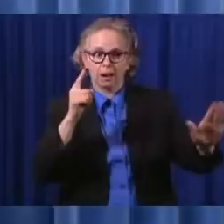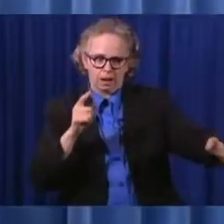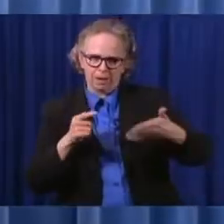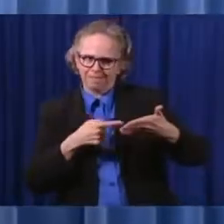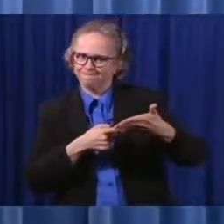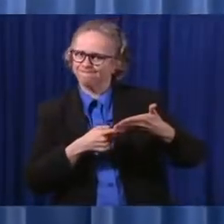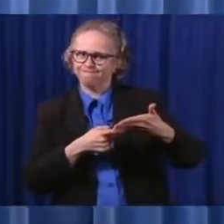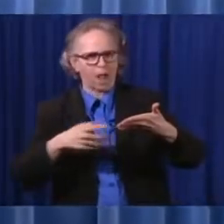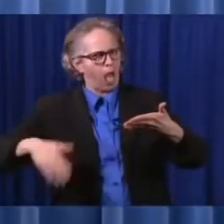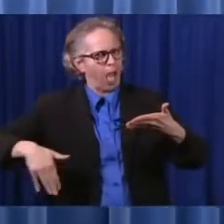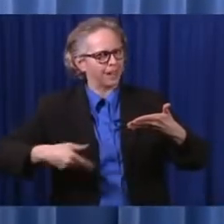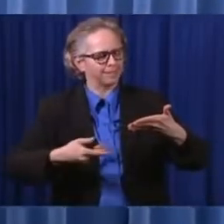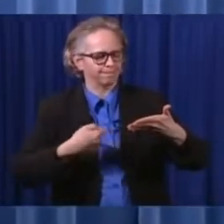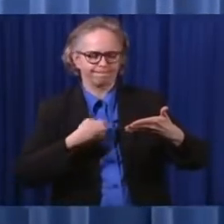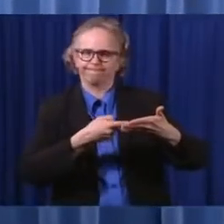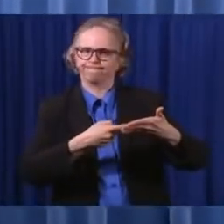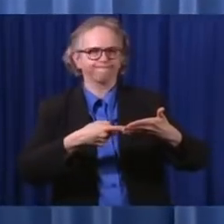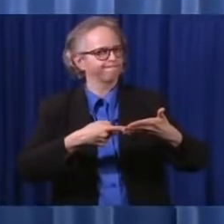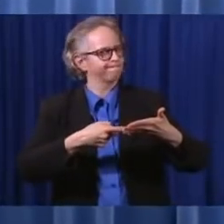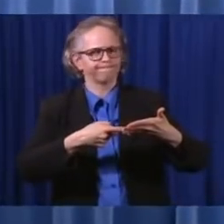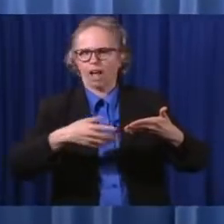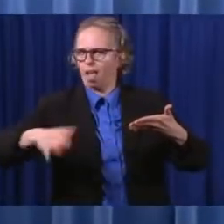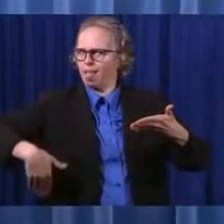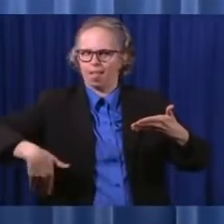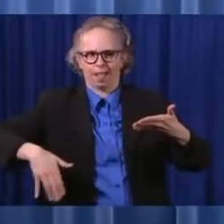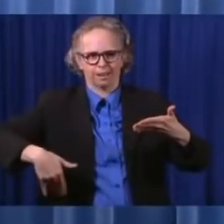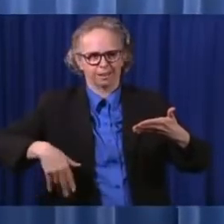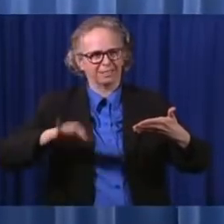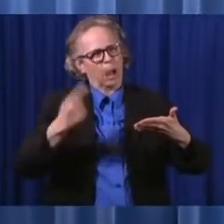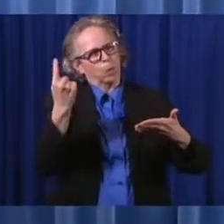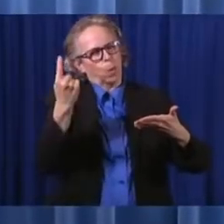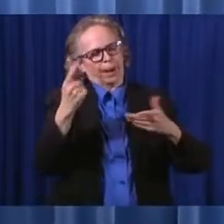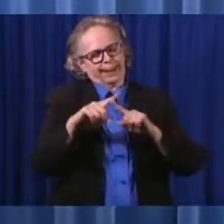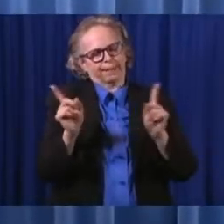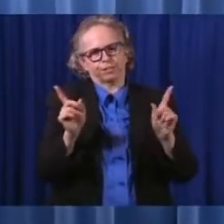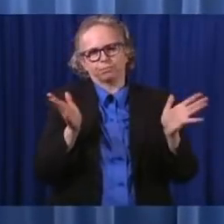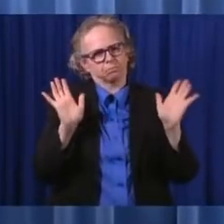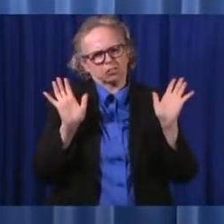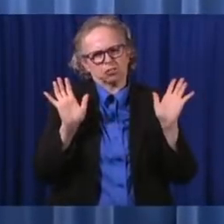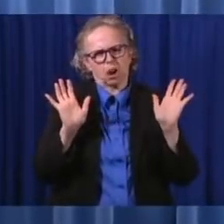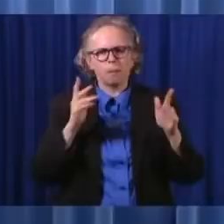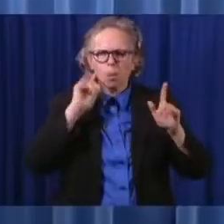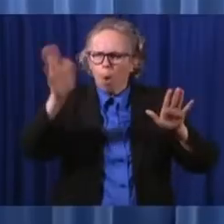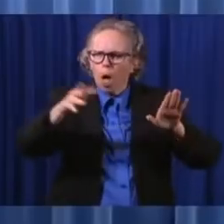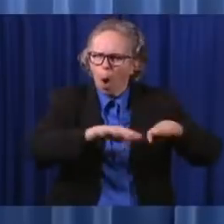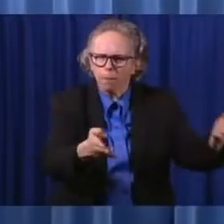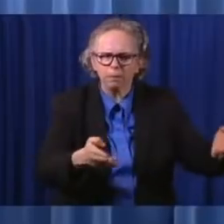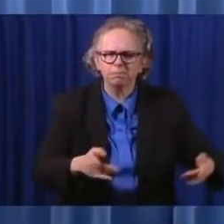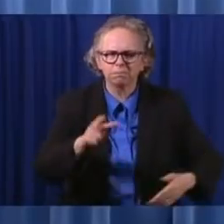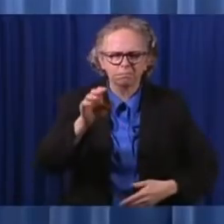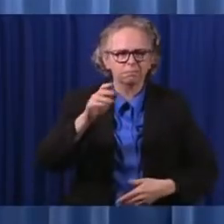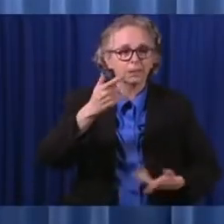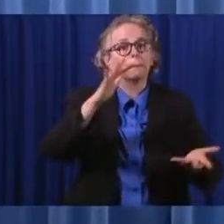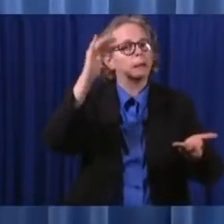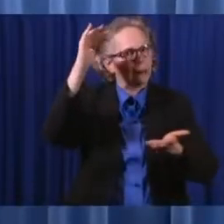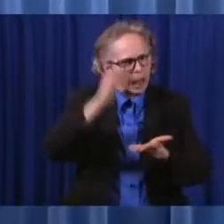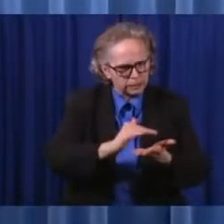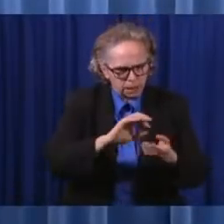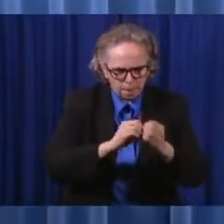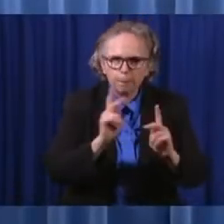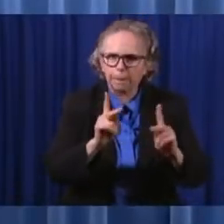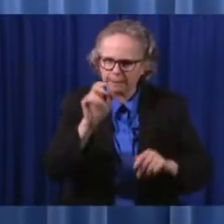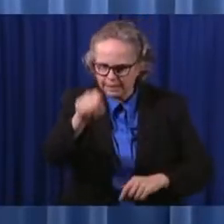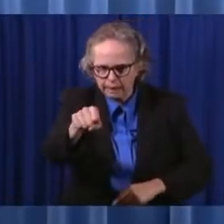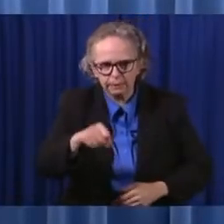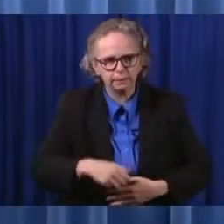just have not gone through their plan. But these plans, it's a lot less people there. It's the social